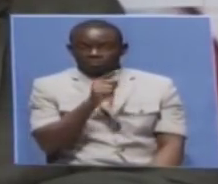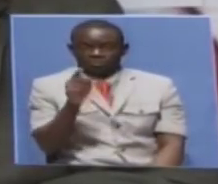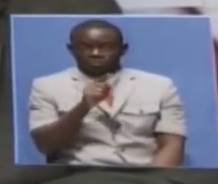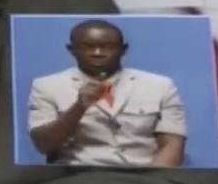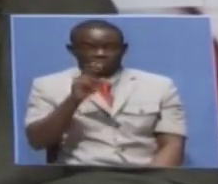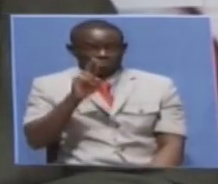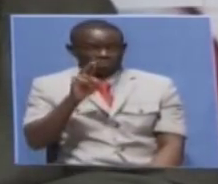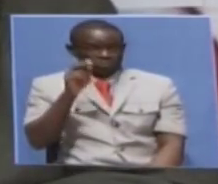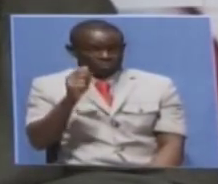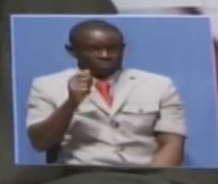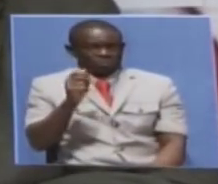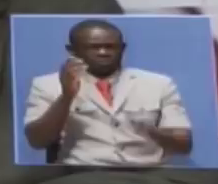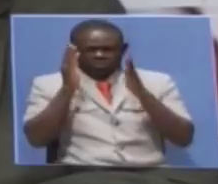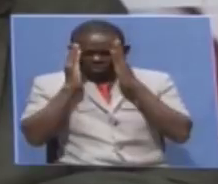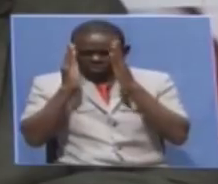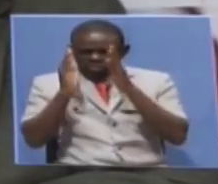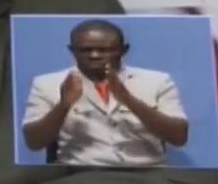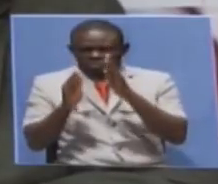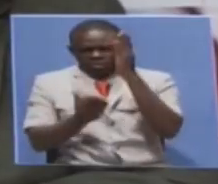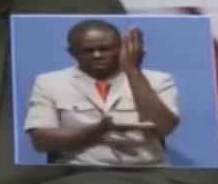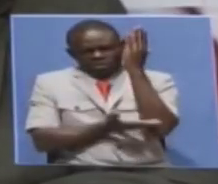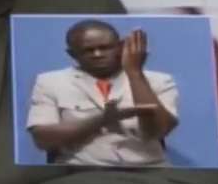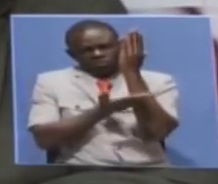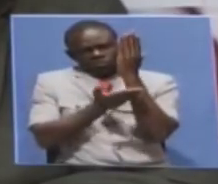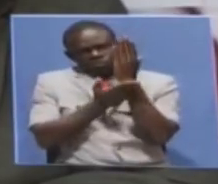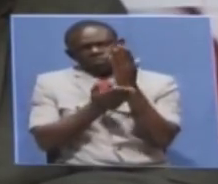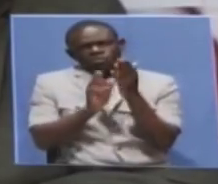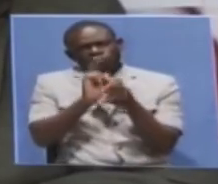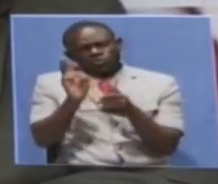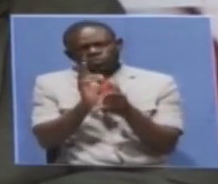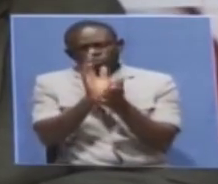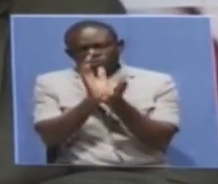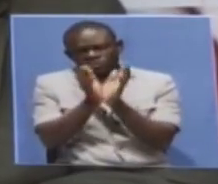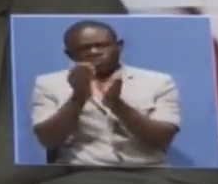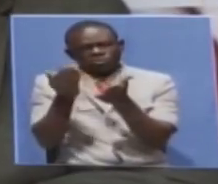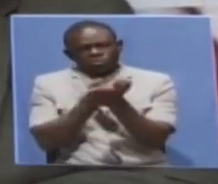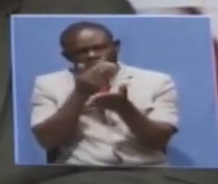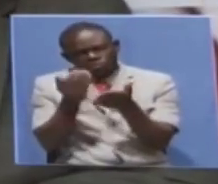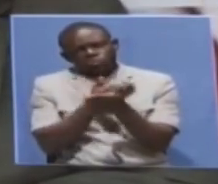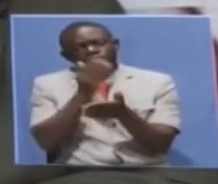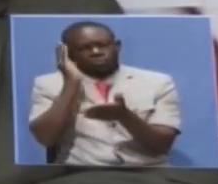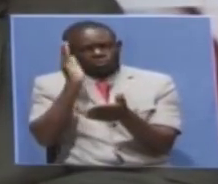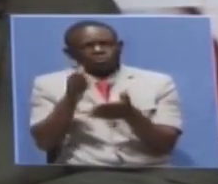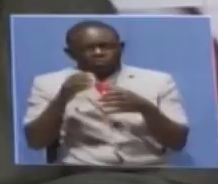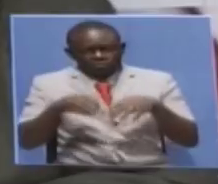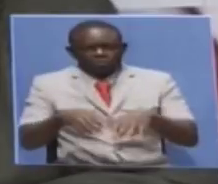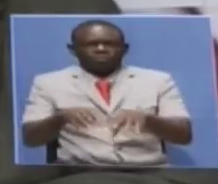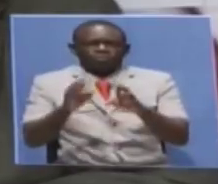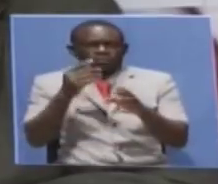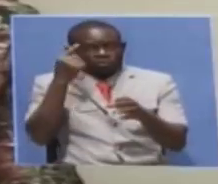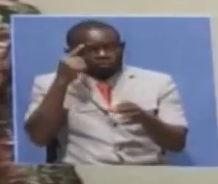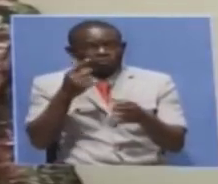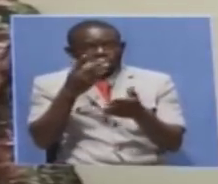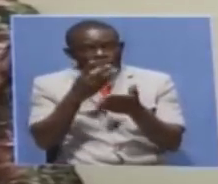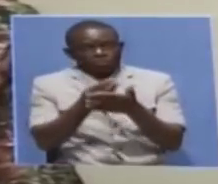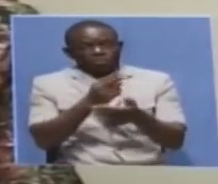modernization, enhancing the way we do things so that we have a more effective and efficient revenue administration.